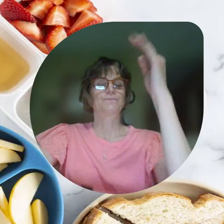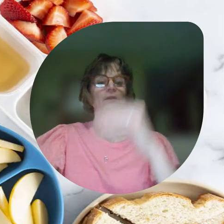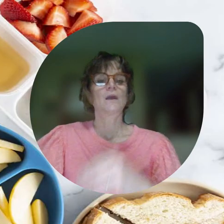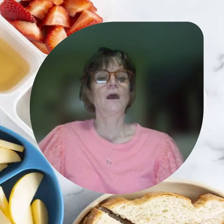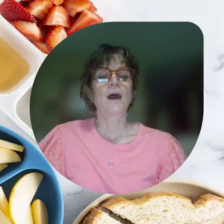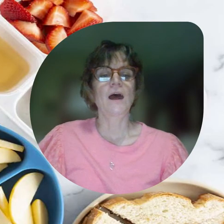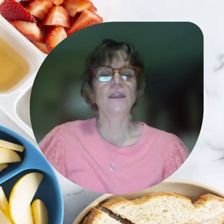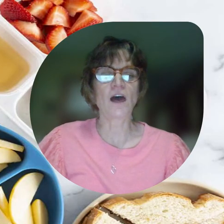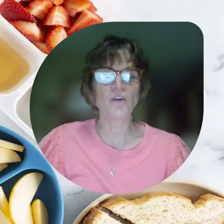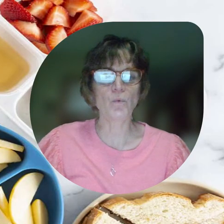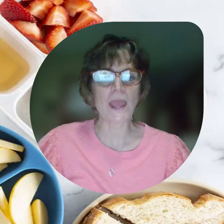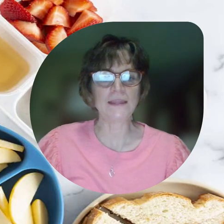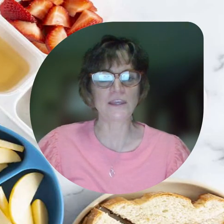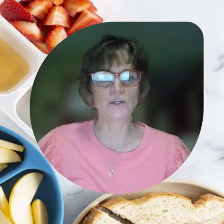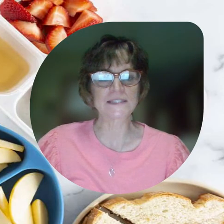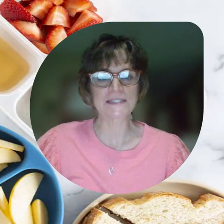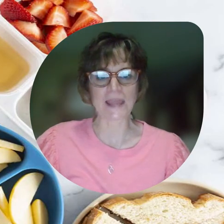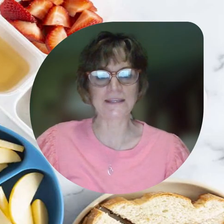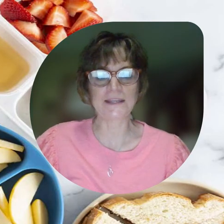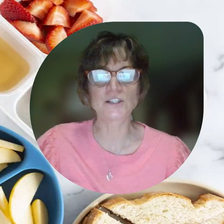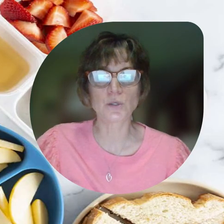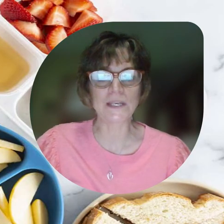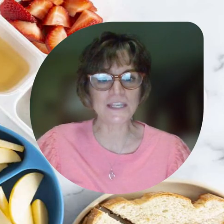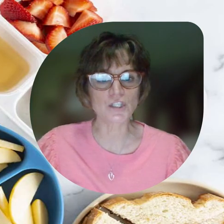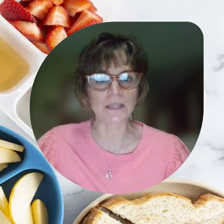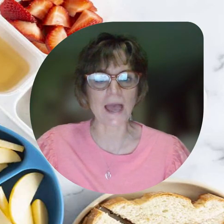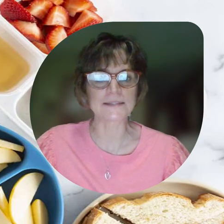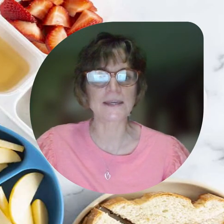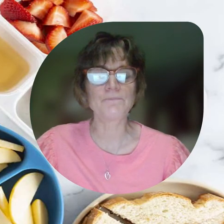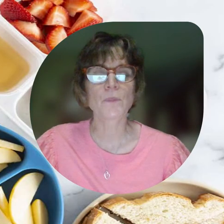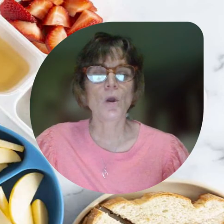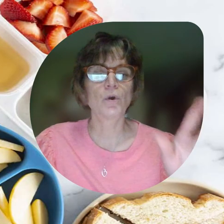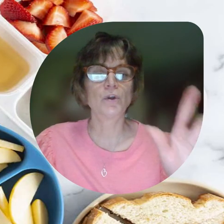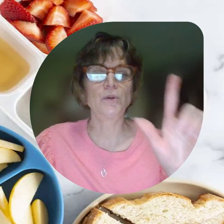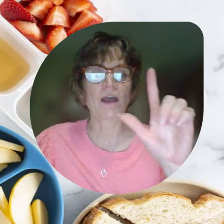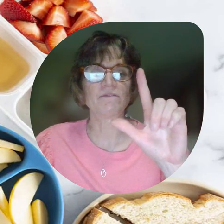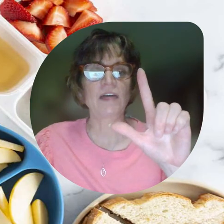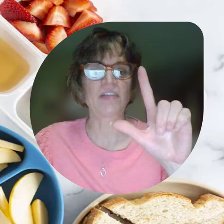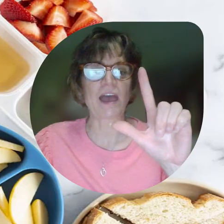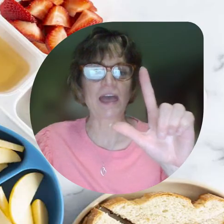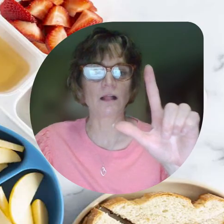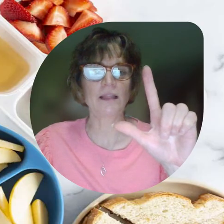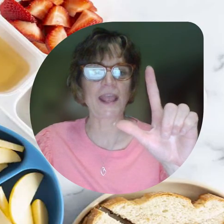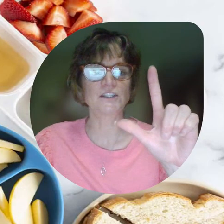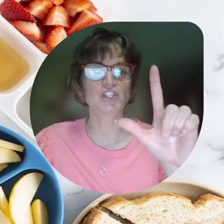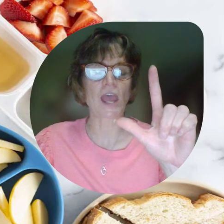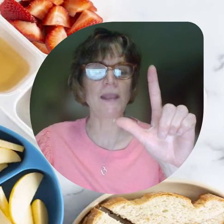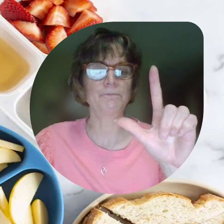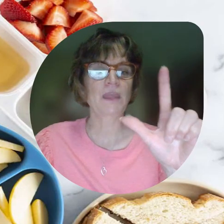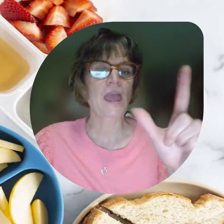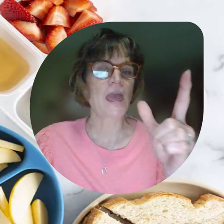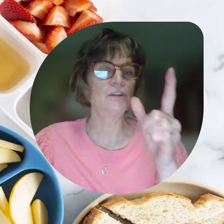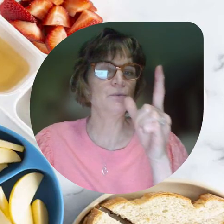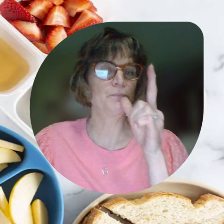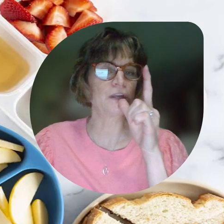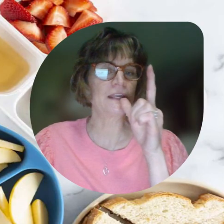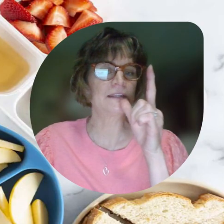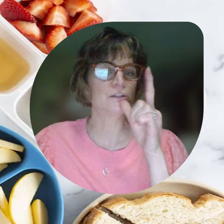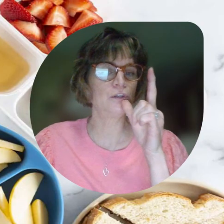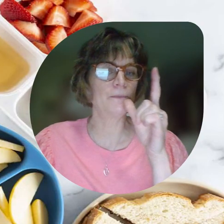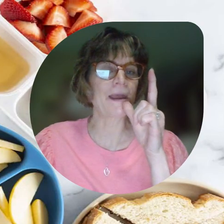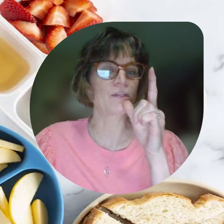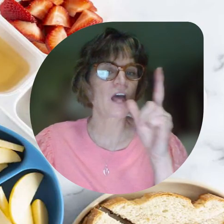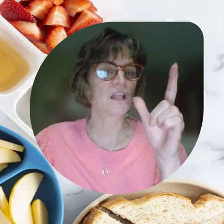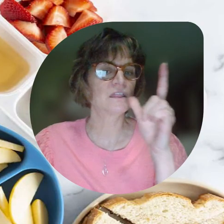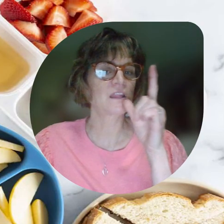Lunch. Another way that you can sign it is to initialize it, where you have the L hand shape, and you bring it